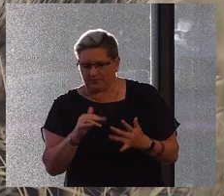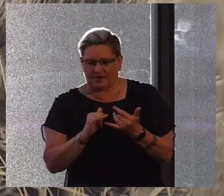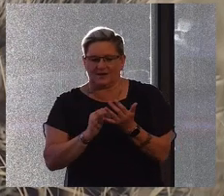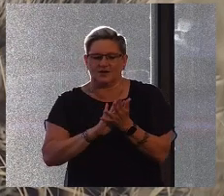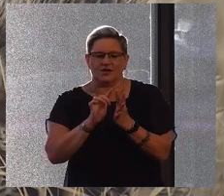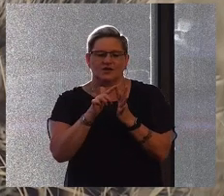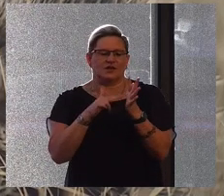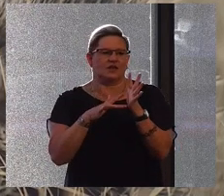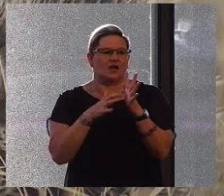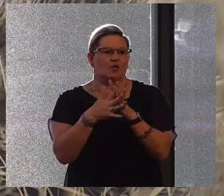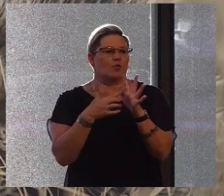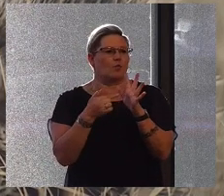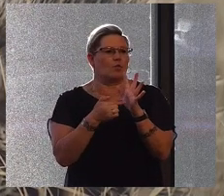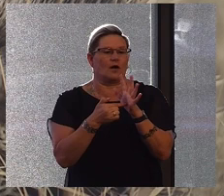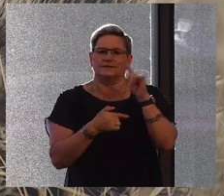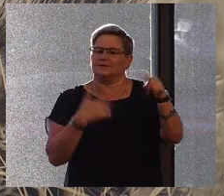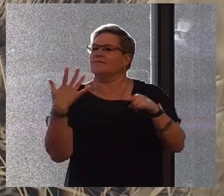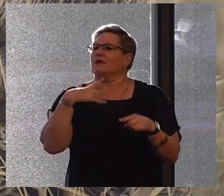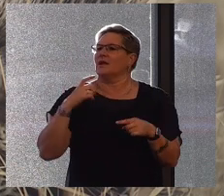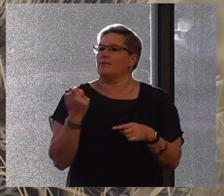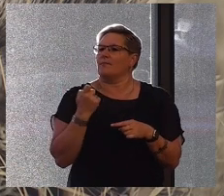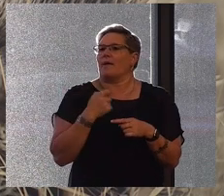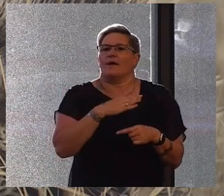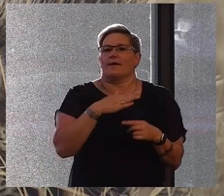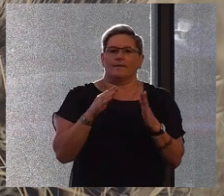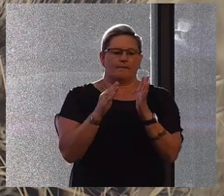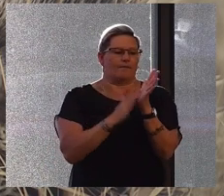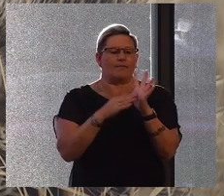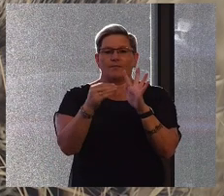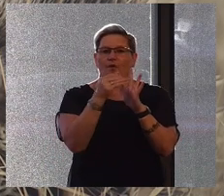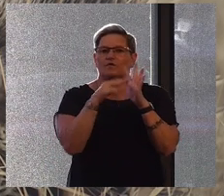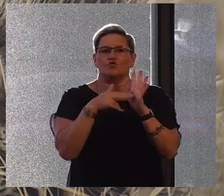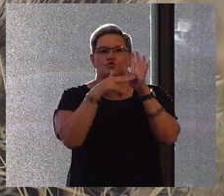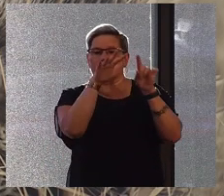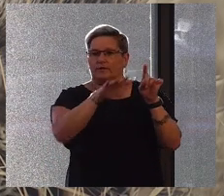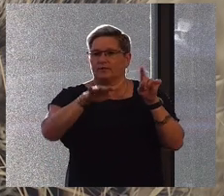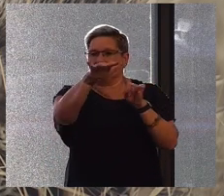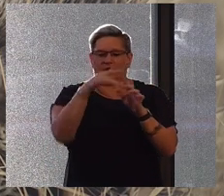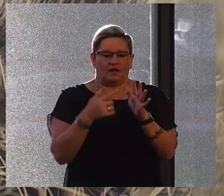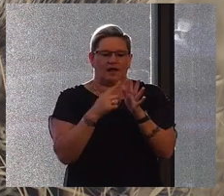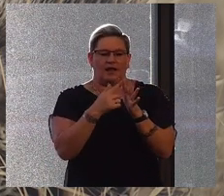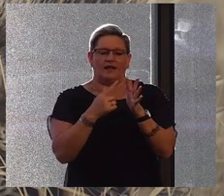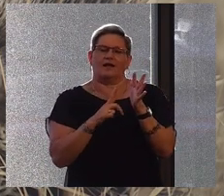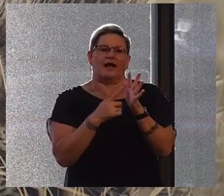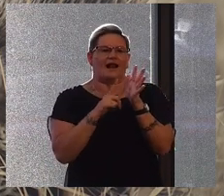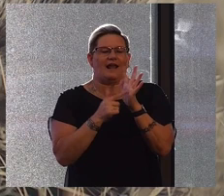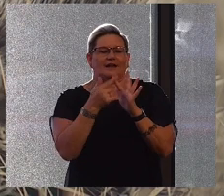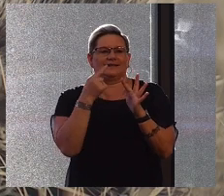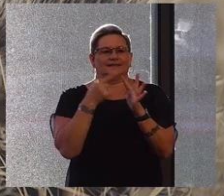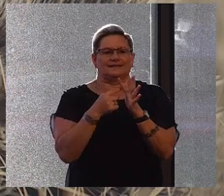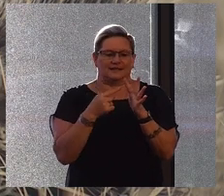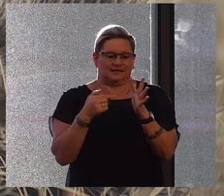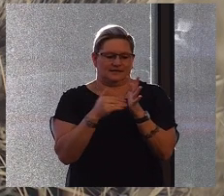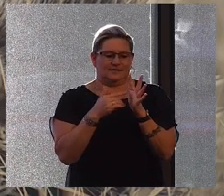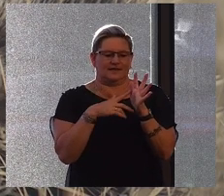Northern Metropolitan Region and the Parliamentary Secretary for Climate Action; Ellen Sandell, member for Melbourne and Deputy Leader of the Victorian